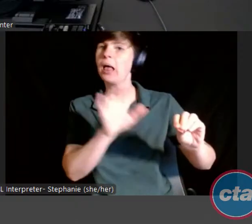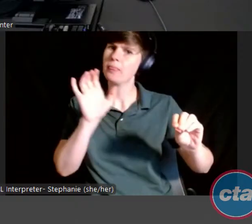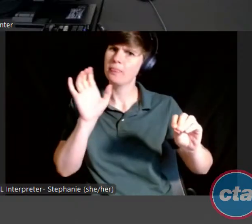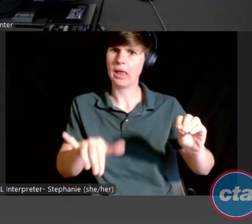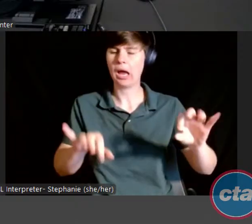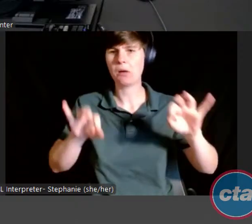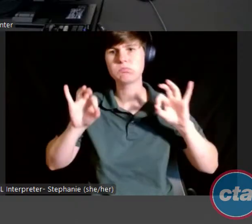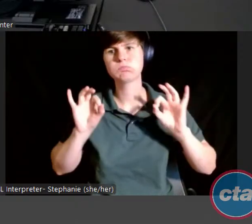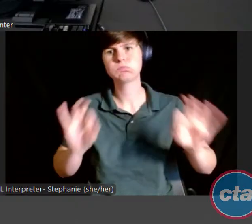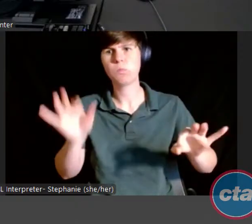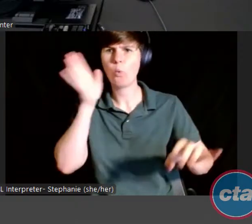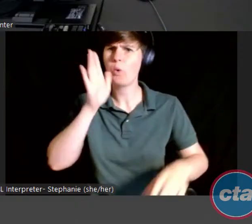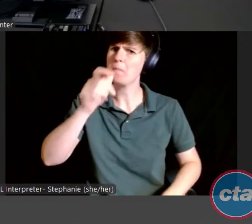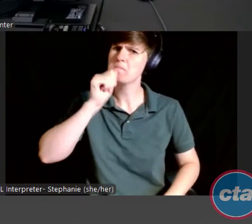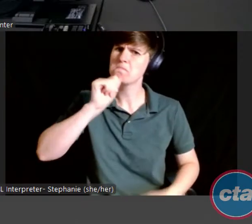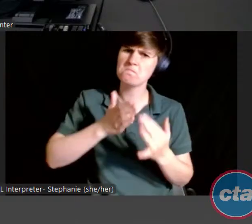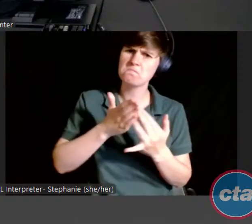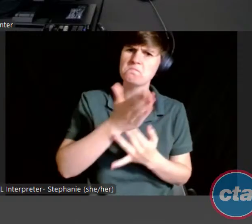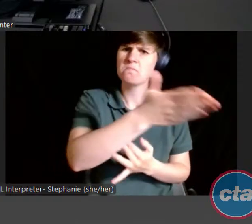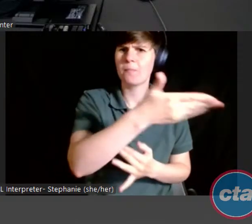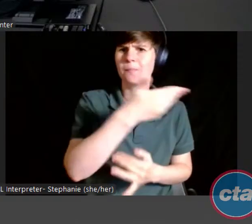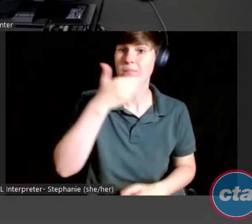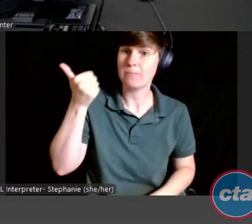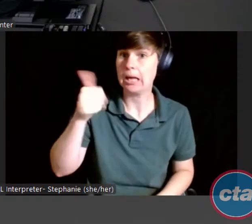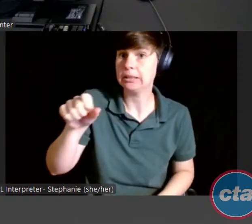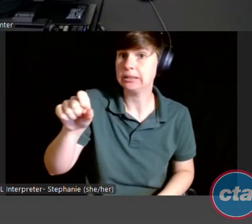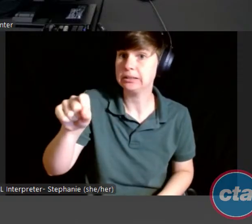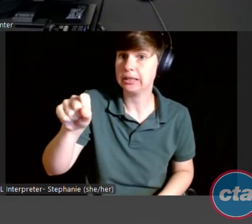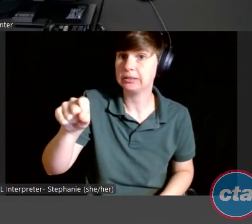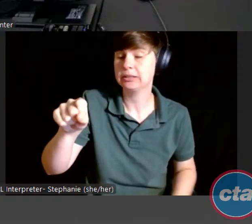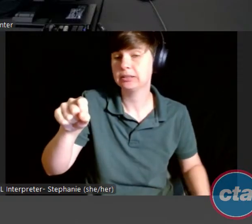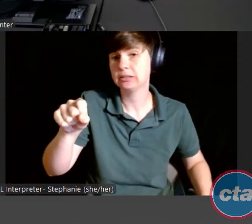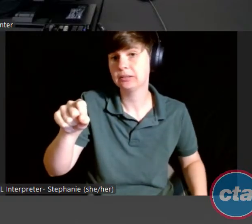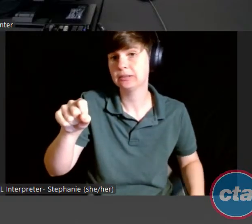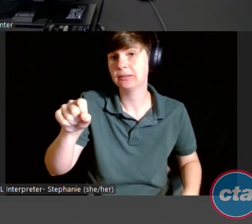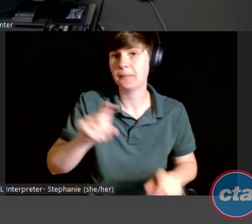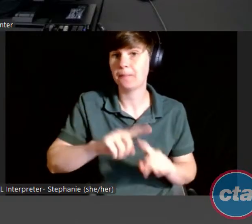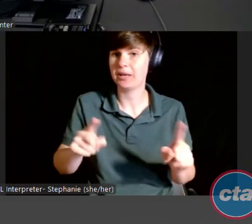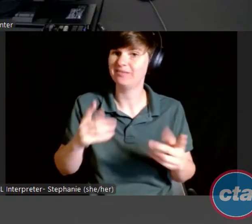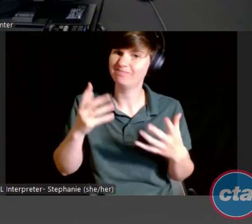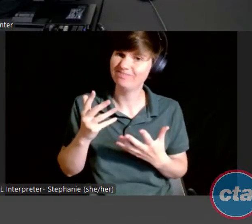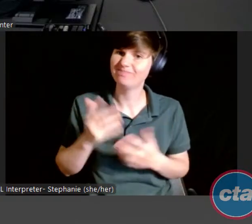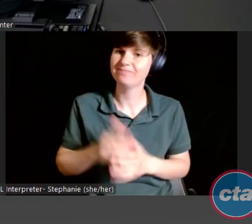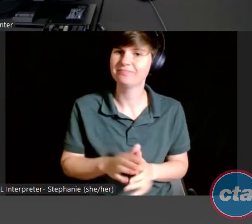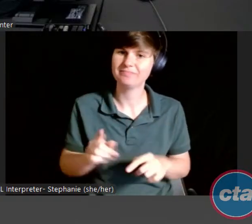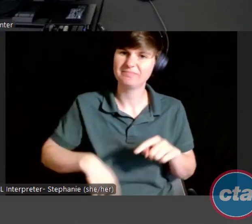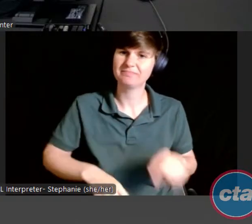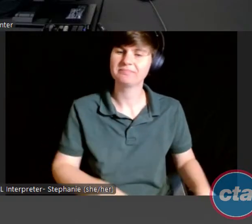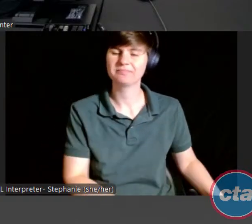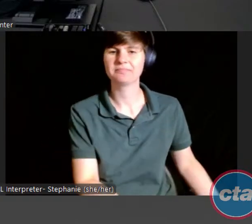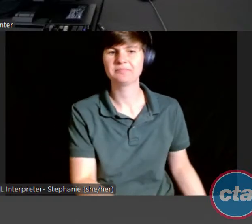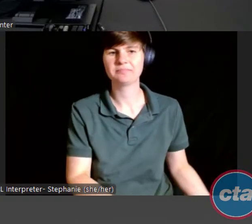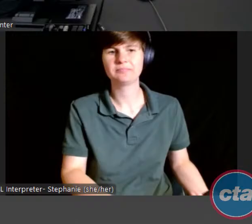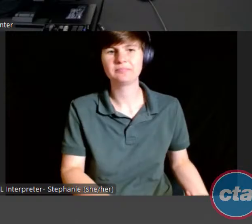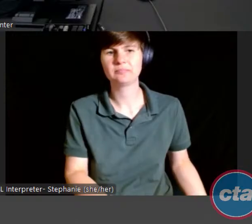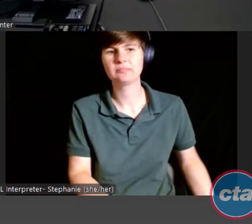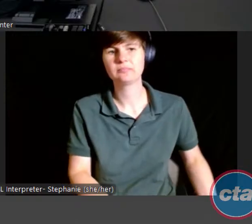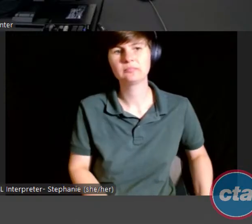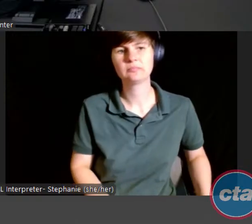hold up the best of all potential options. Any questions? Sarah, I have a